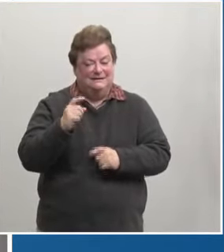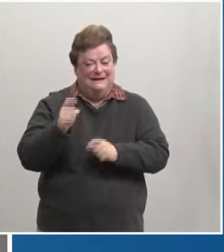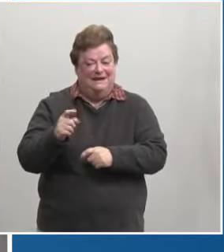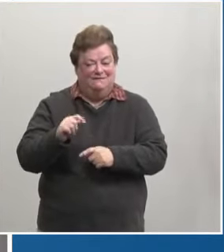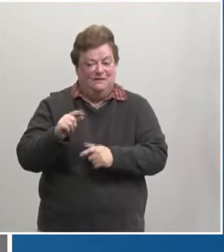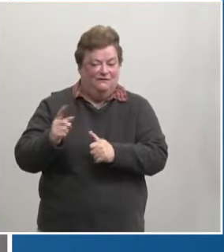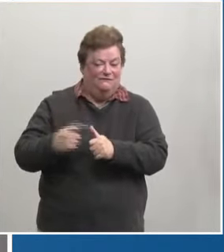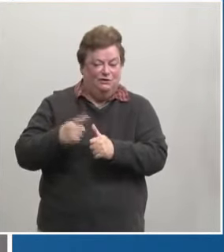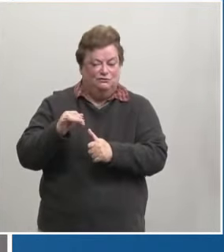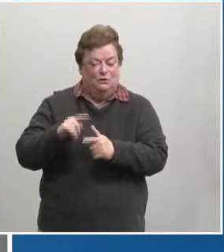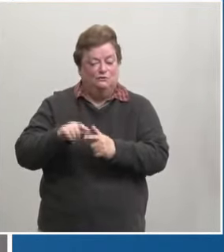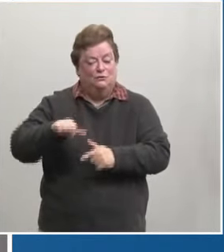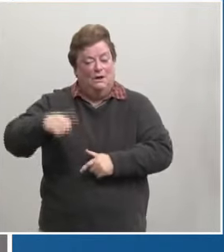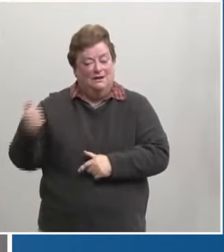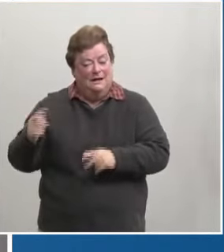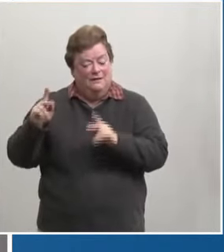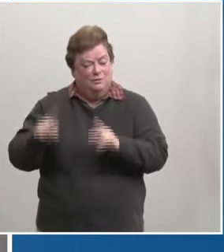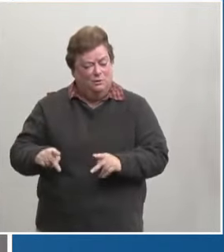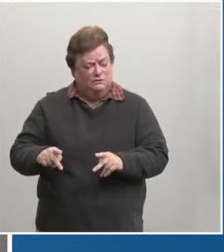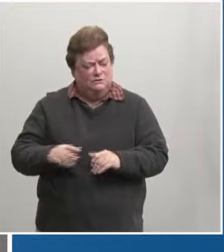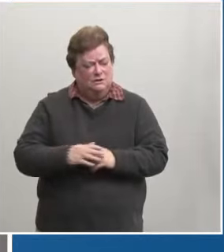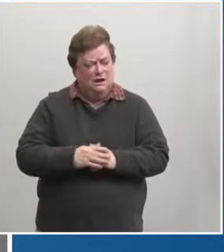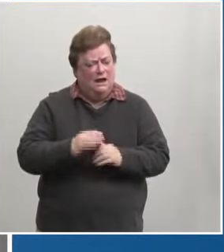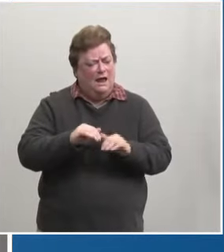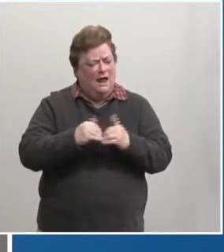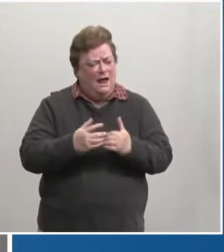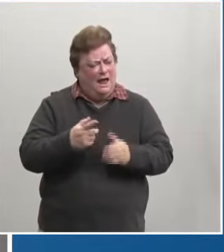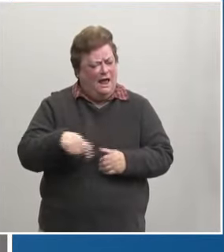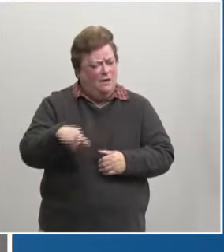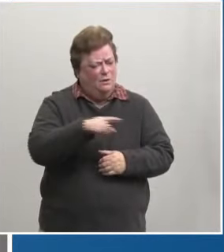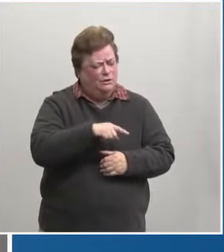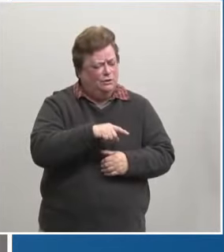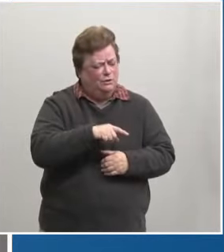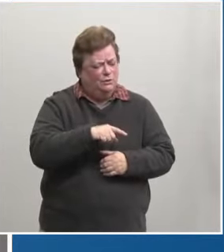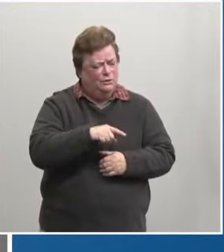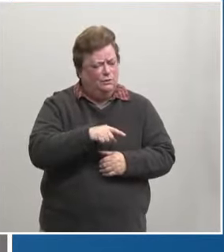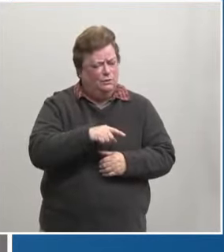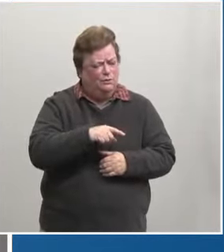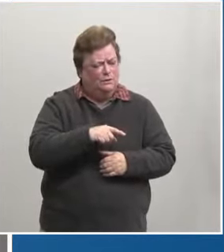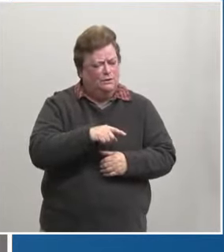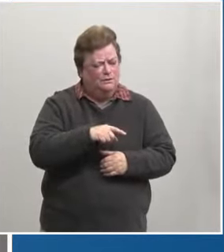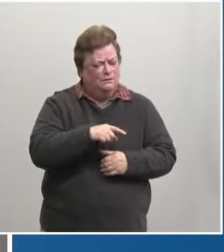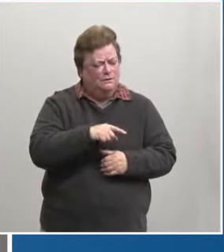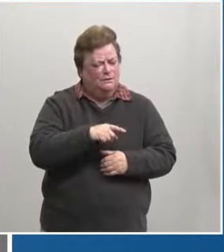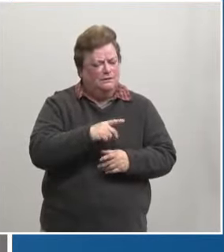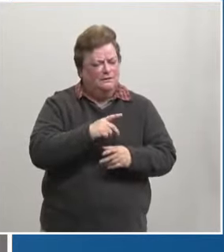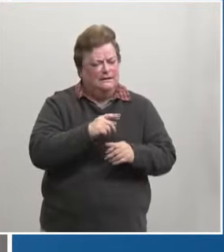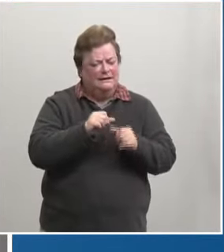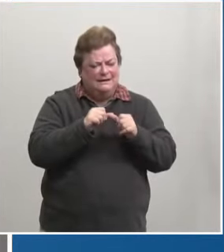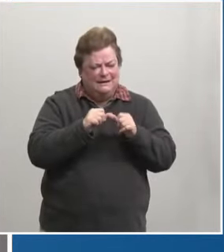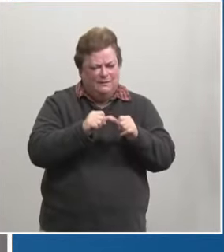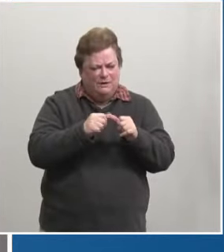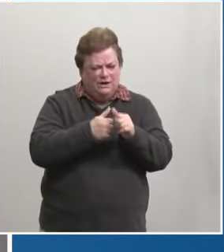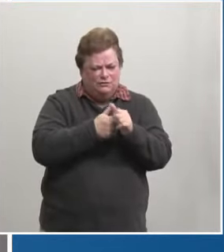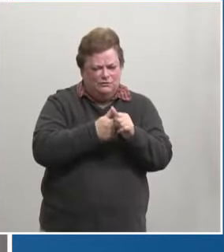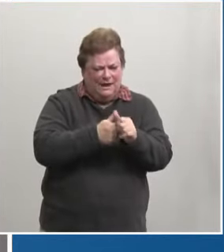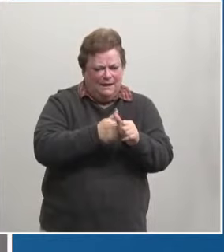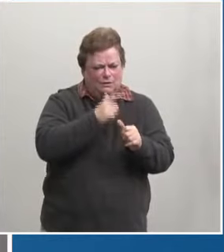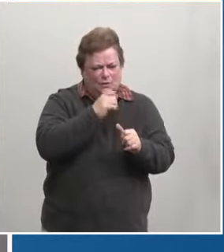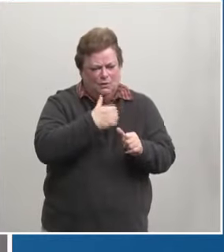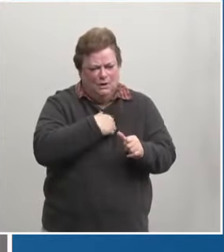vaccine before them. How are you guys going about keeping track of second doses and who's